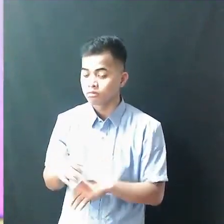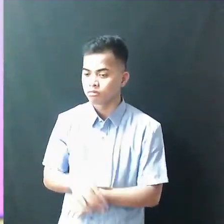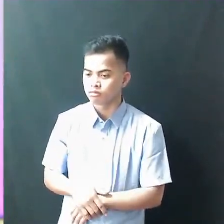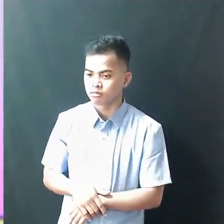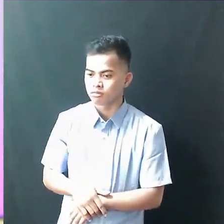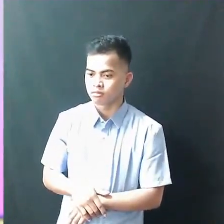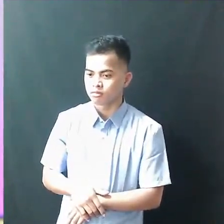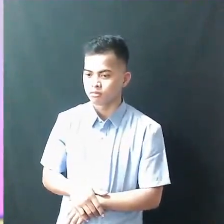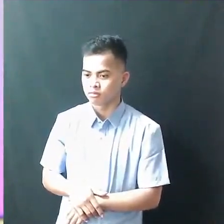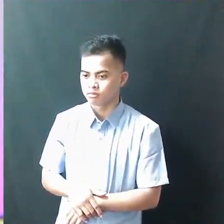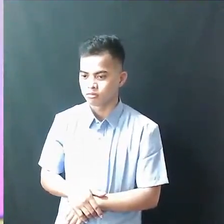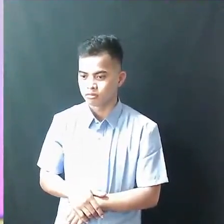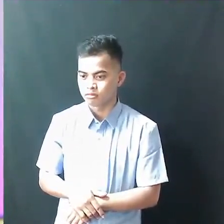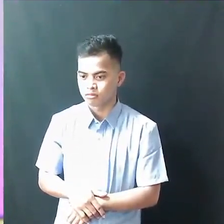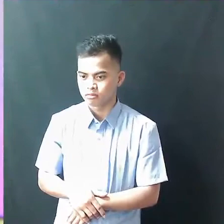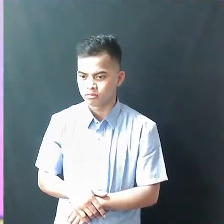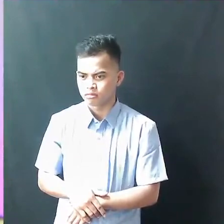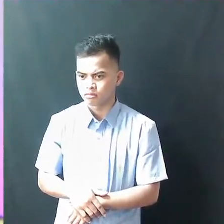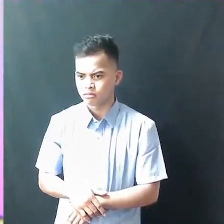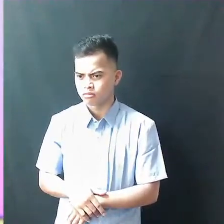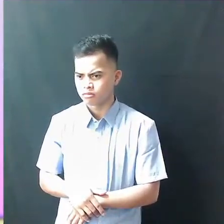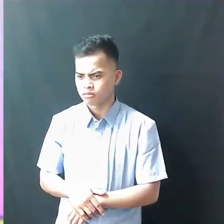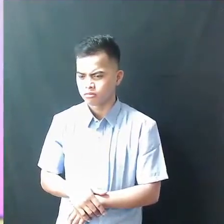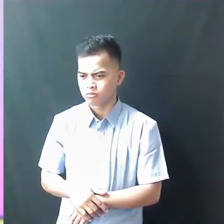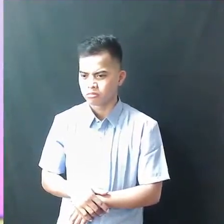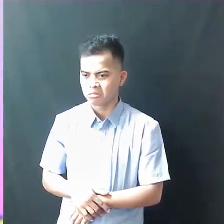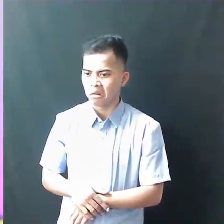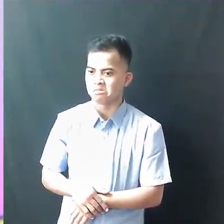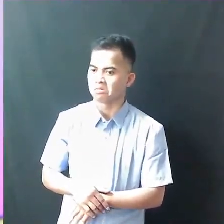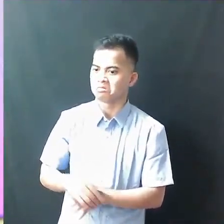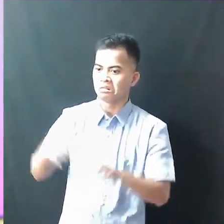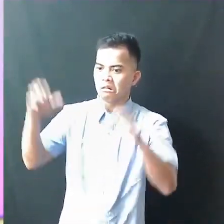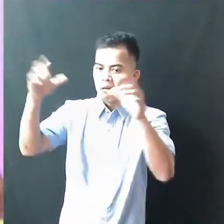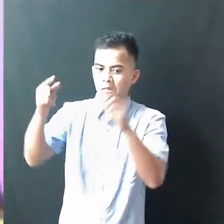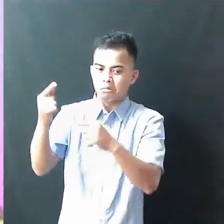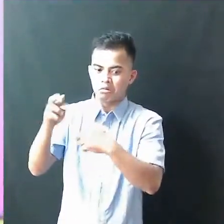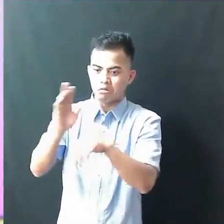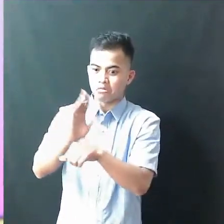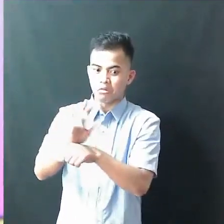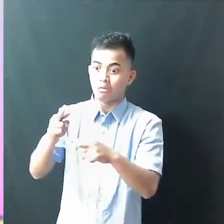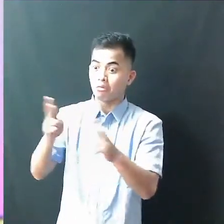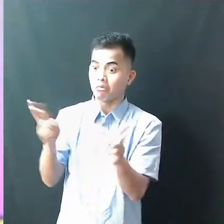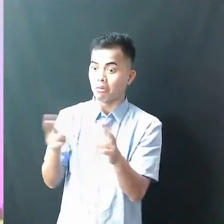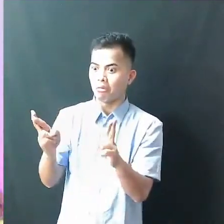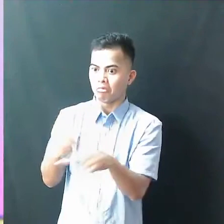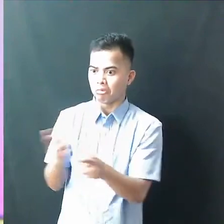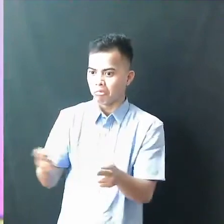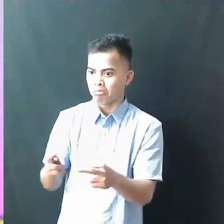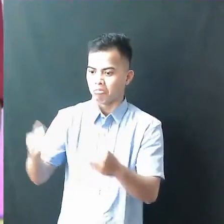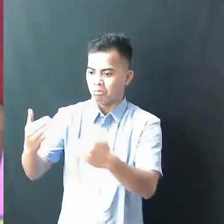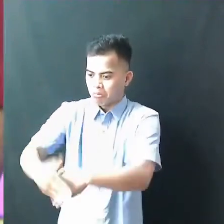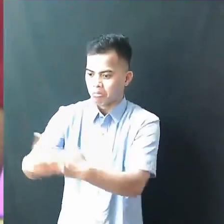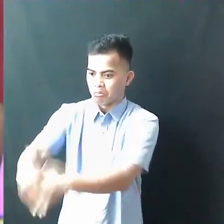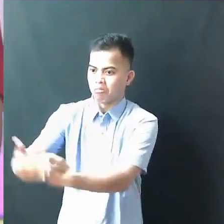What happened? Something like typhoon or something like that, di ba? But praise the Lord. Amen. It's good to see everybody still smiling. Amen. We